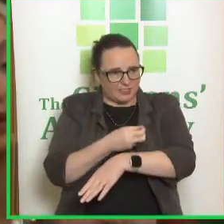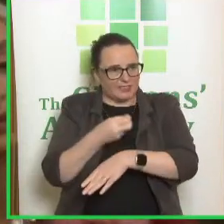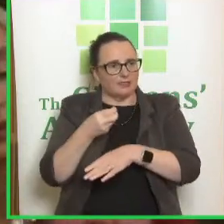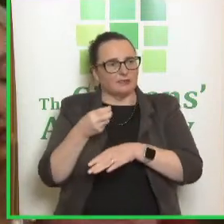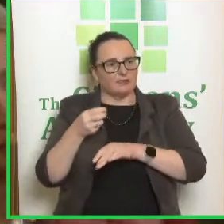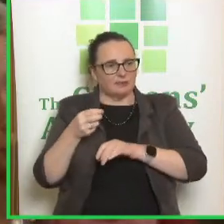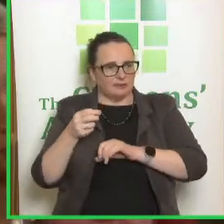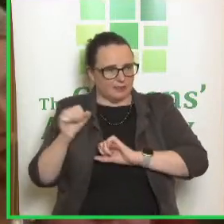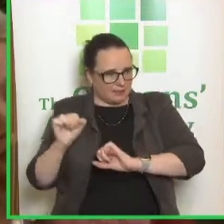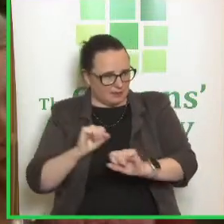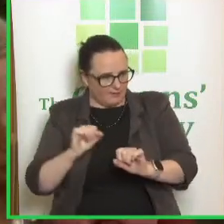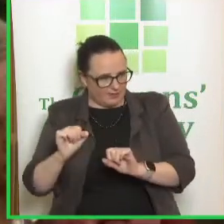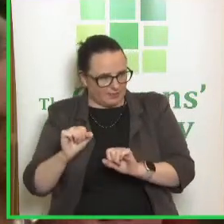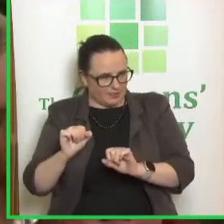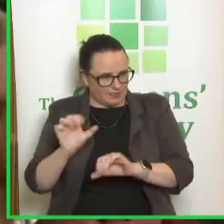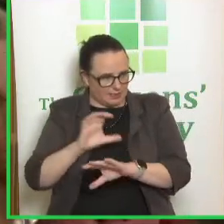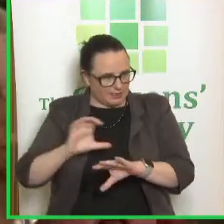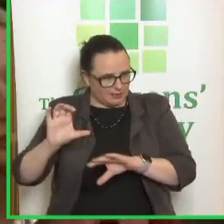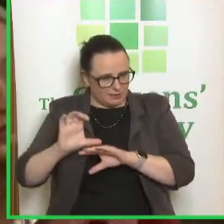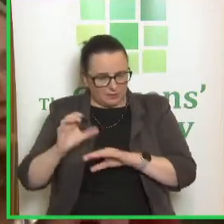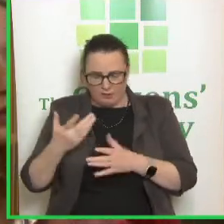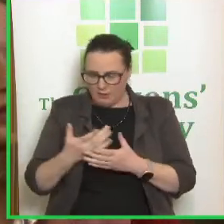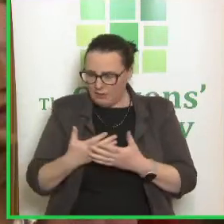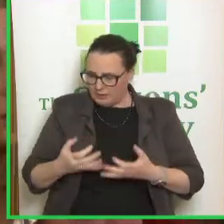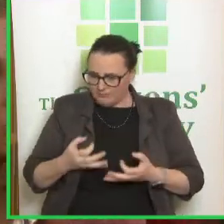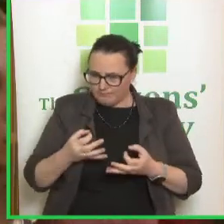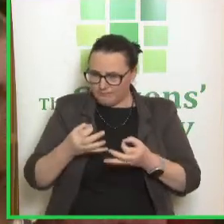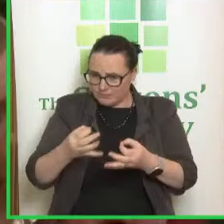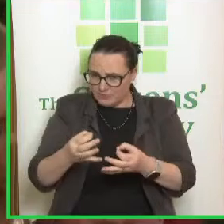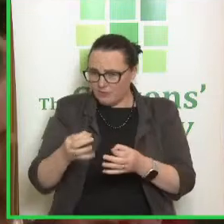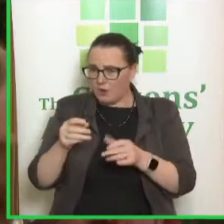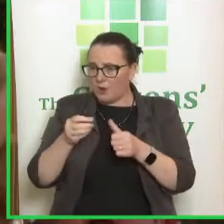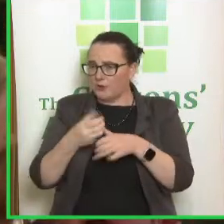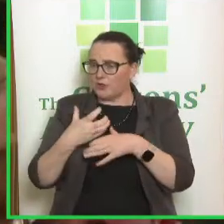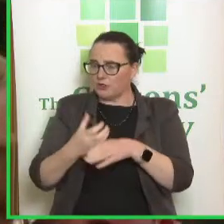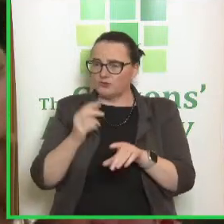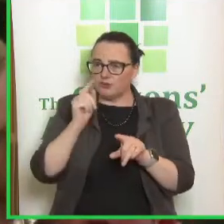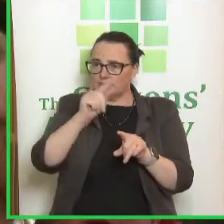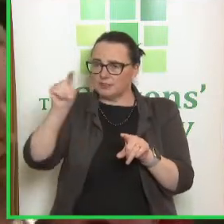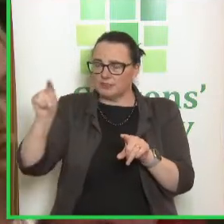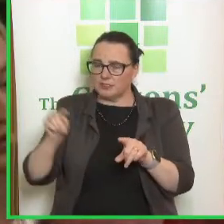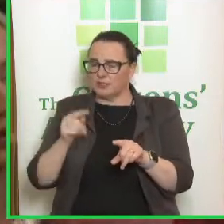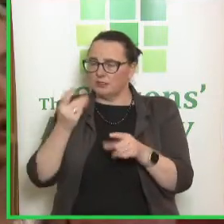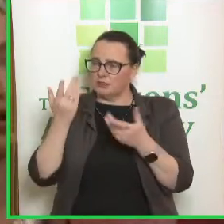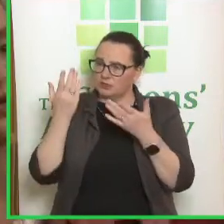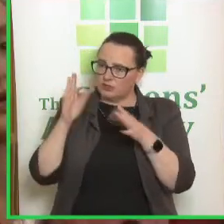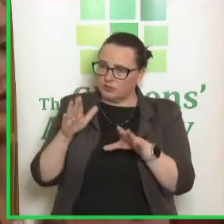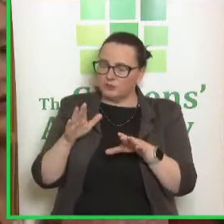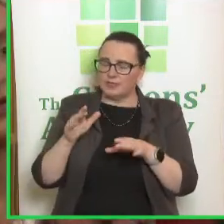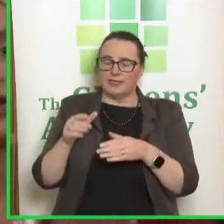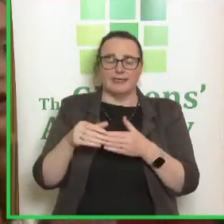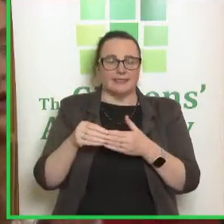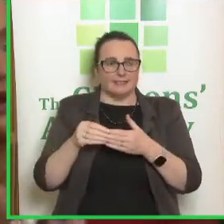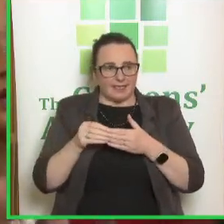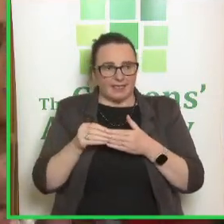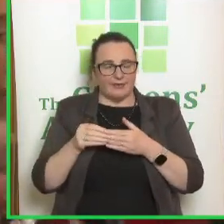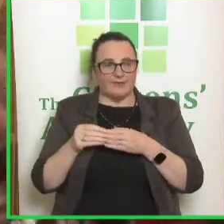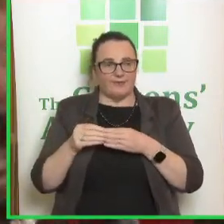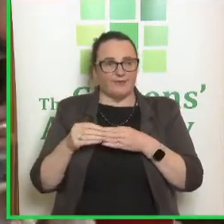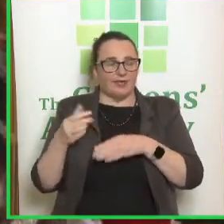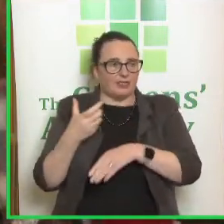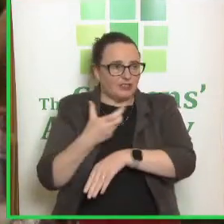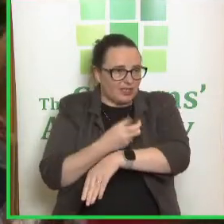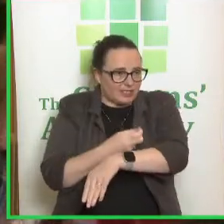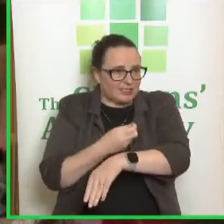terrible delay on that. The evidence across the world shows that these facilities, safe injecting and drug